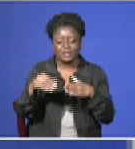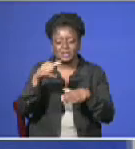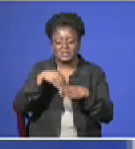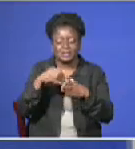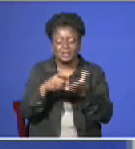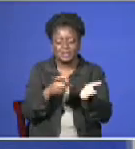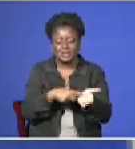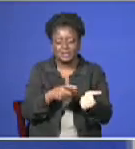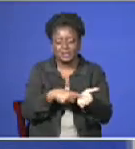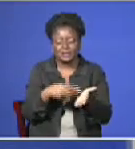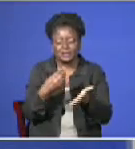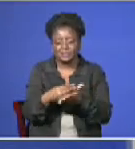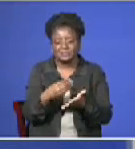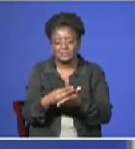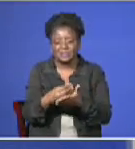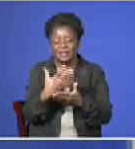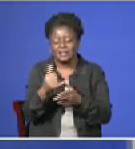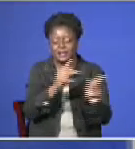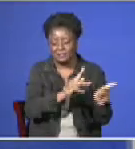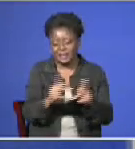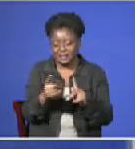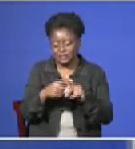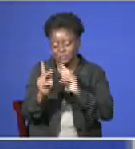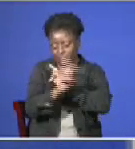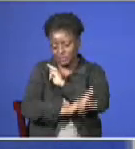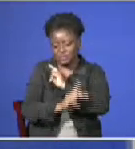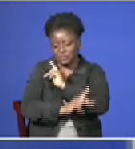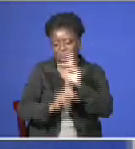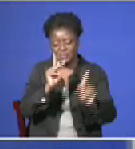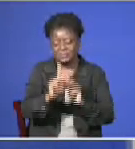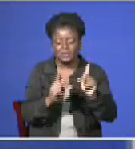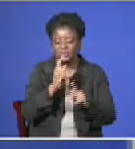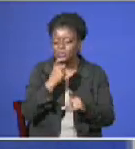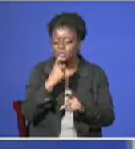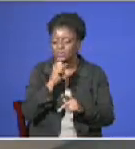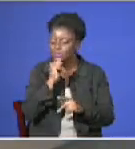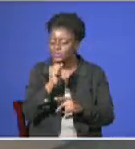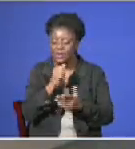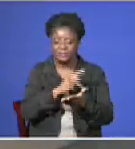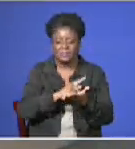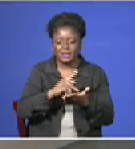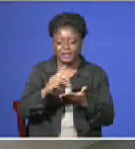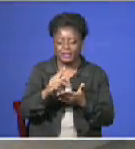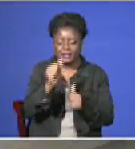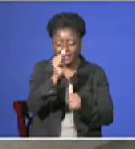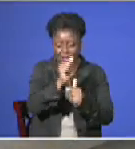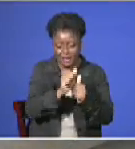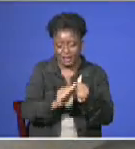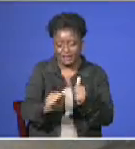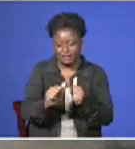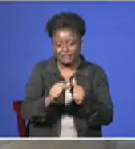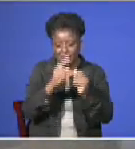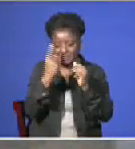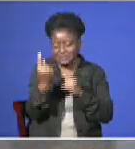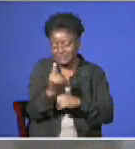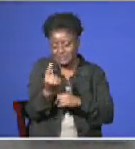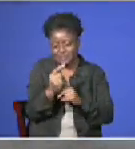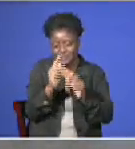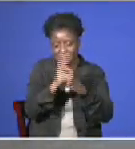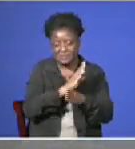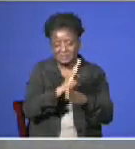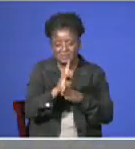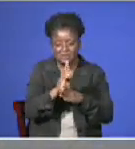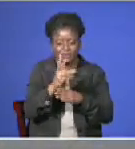officials plan to prosecute persons who have not paid. Every single business was